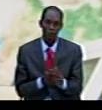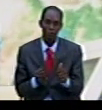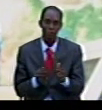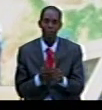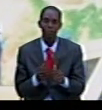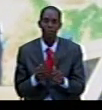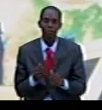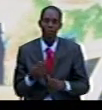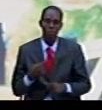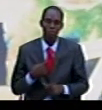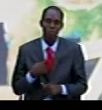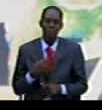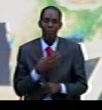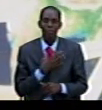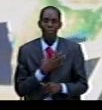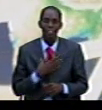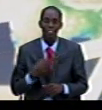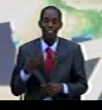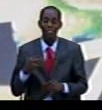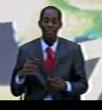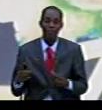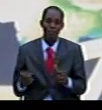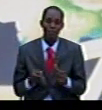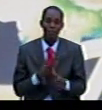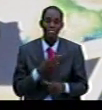And the first to be recognized is